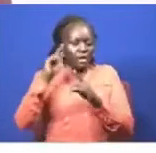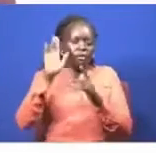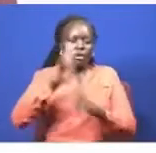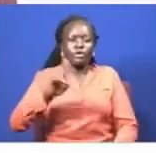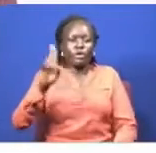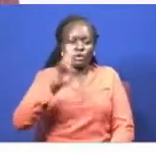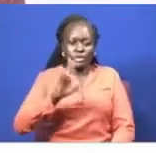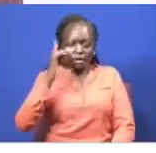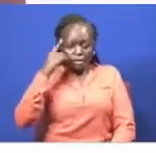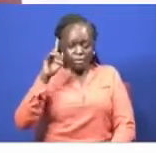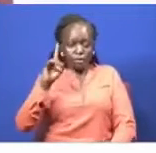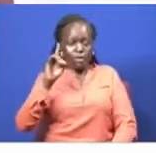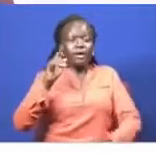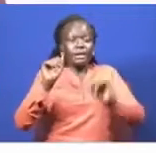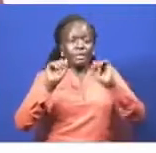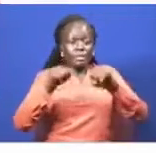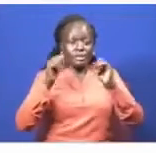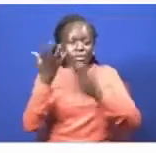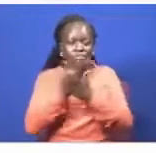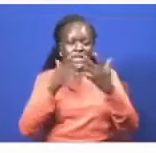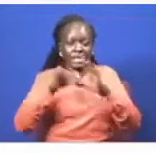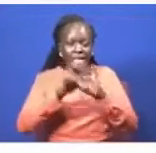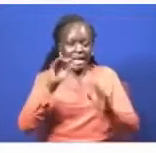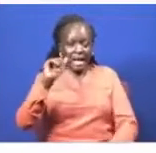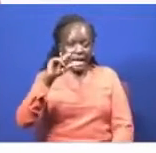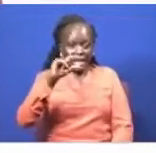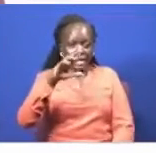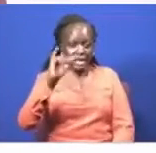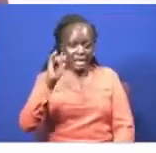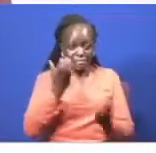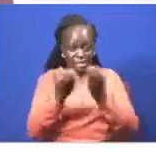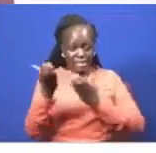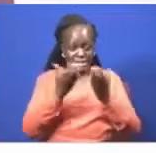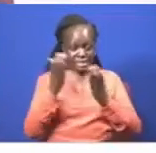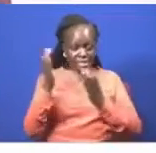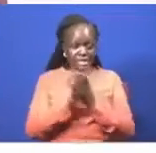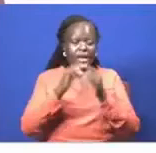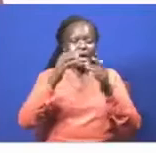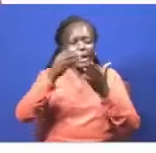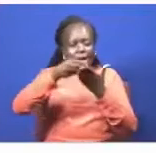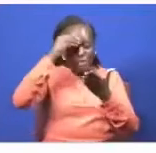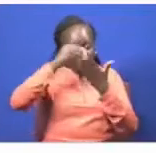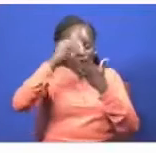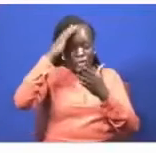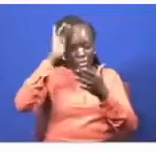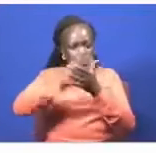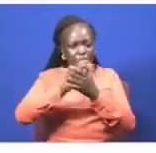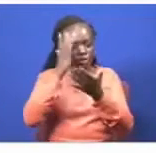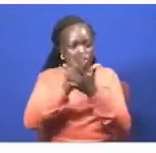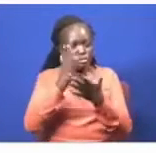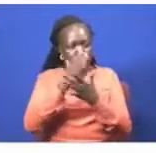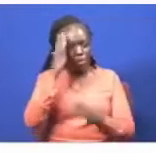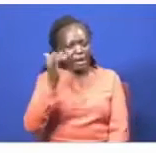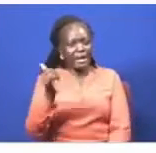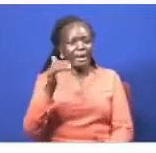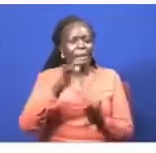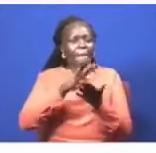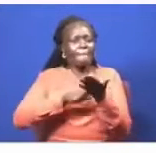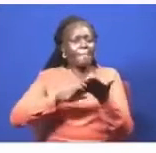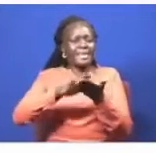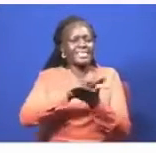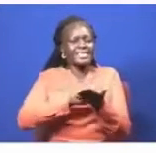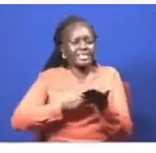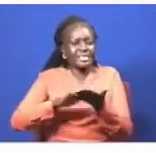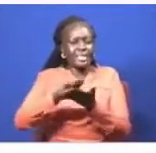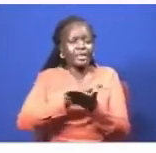youth to engage in agribusiness. Education, because we believe that education is the baseline, it's the